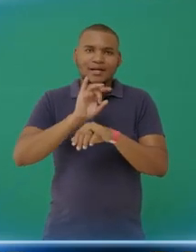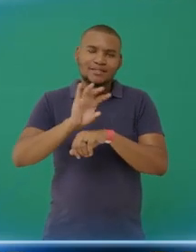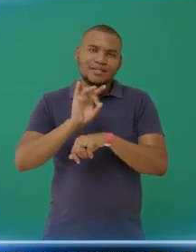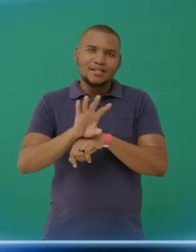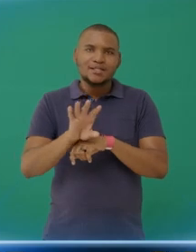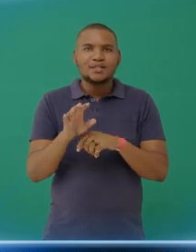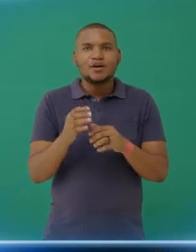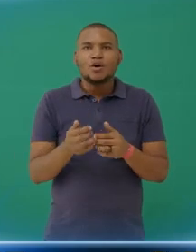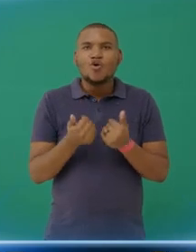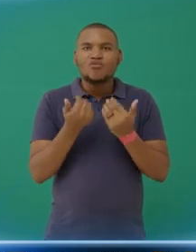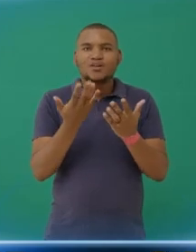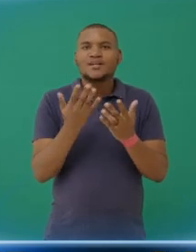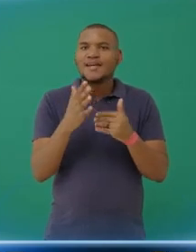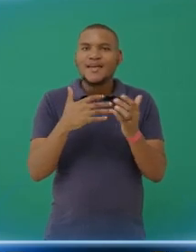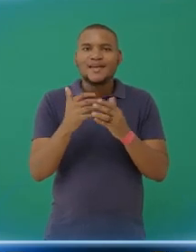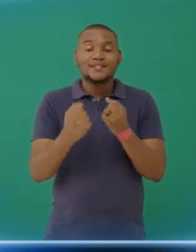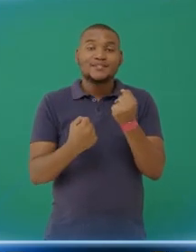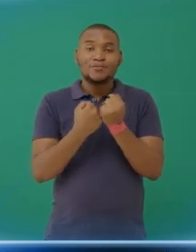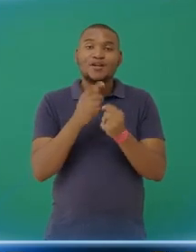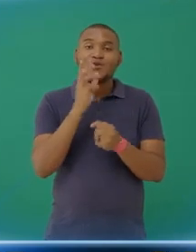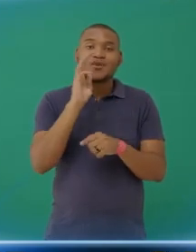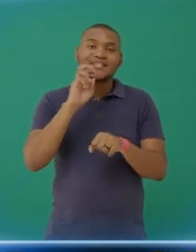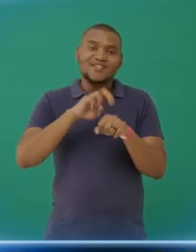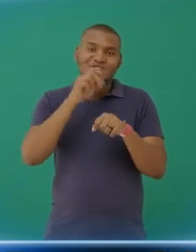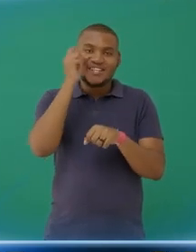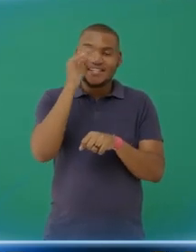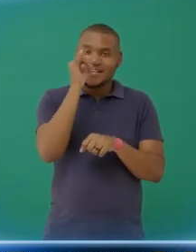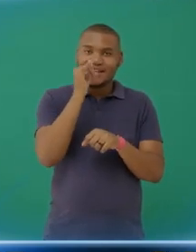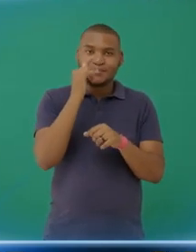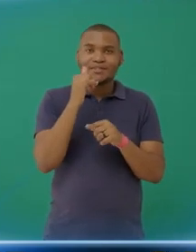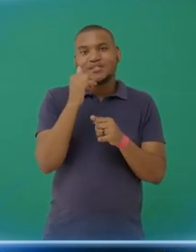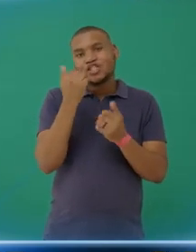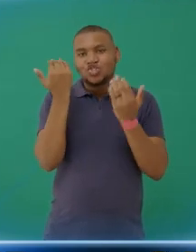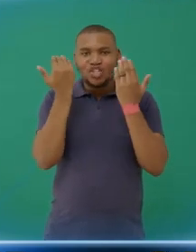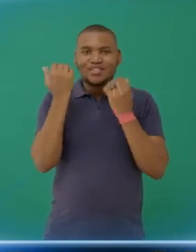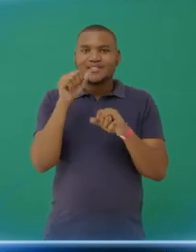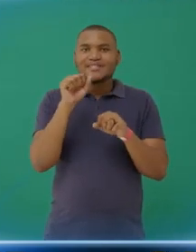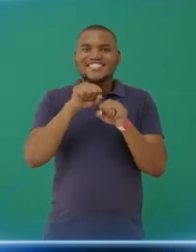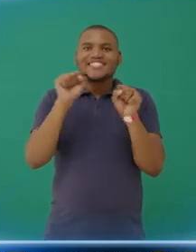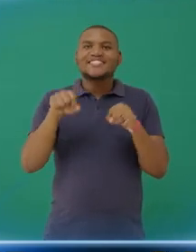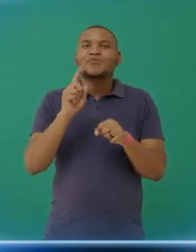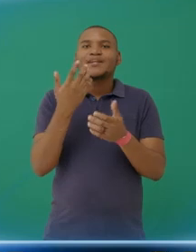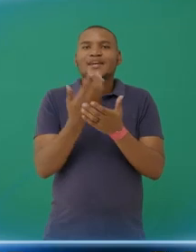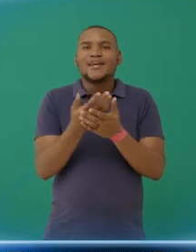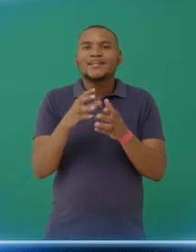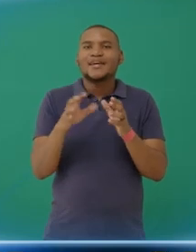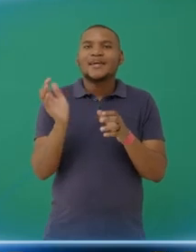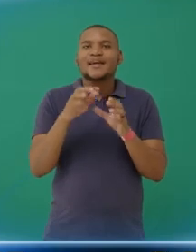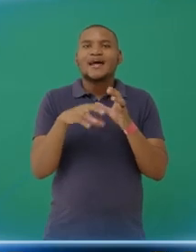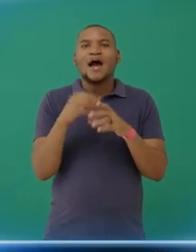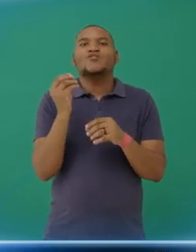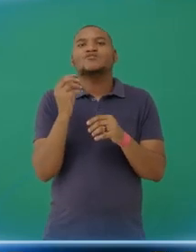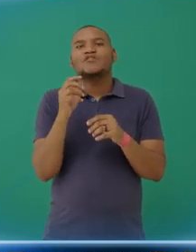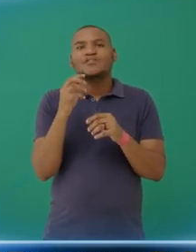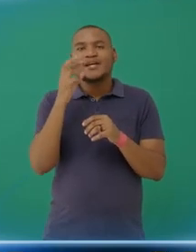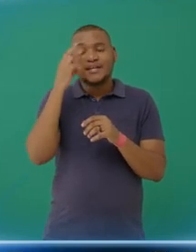the kind of support that they would need to understand the criminal justice system, what they can get out of the criminal justice system, what realistic